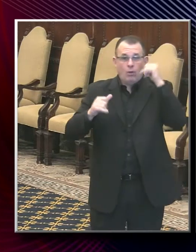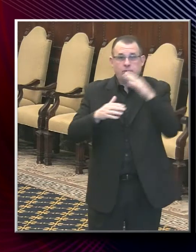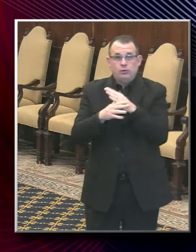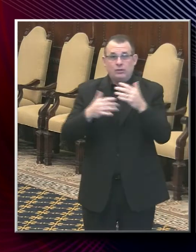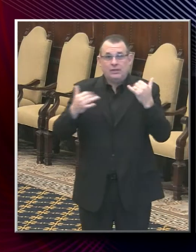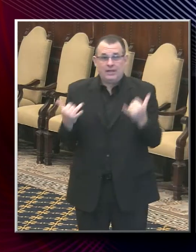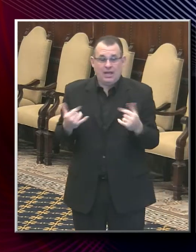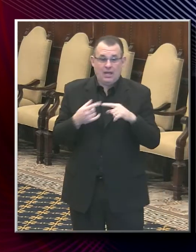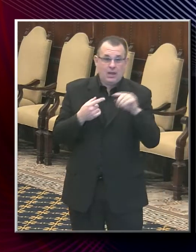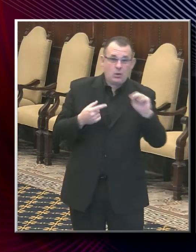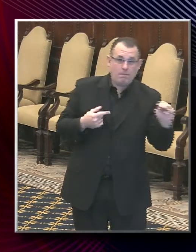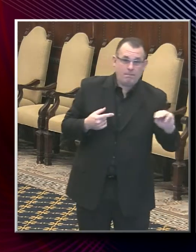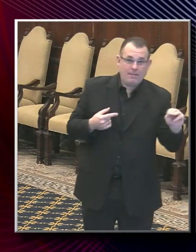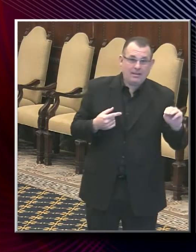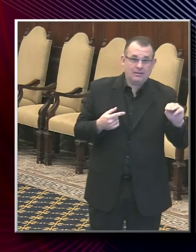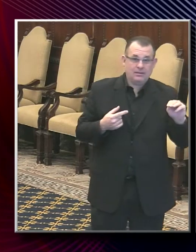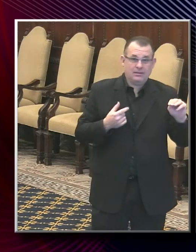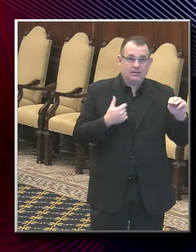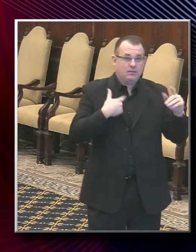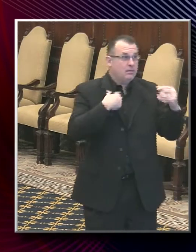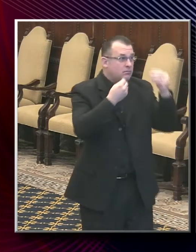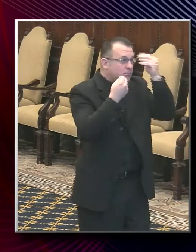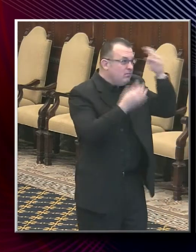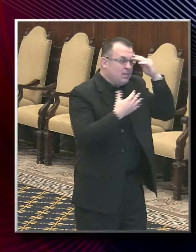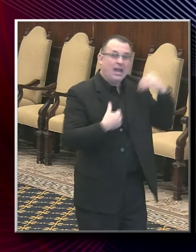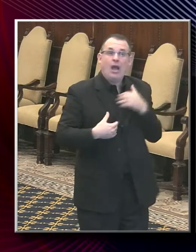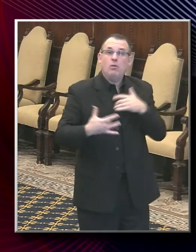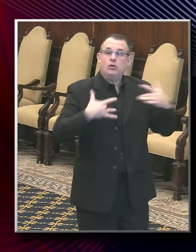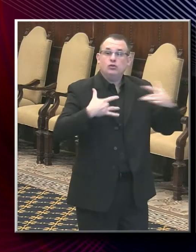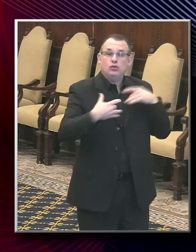believe he will incorporate our concerns into his announcement.